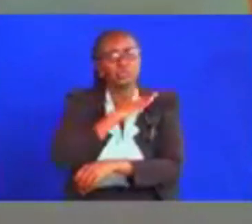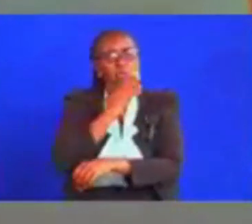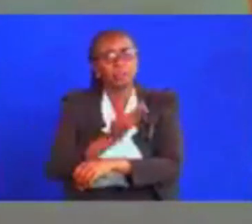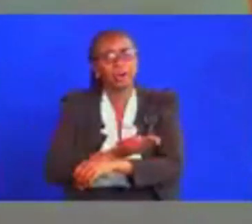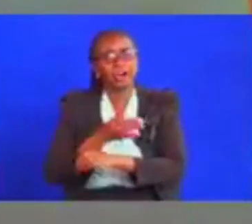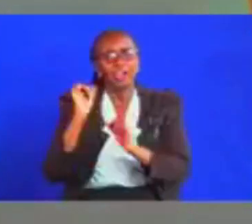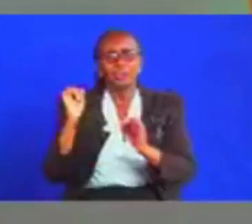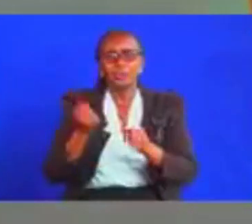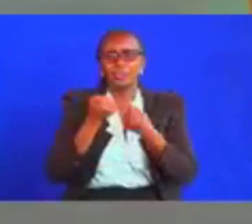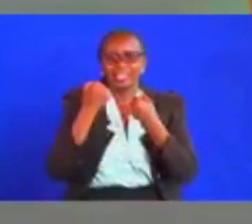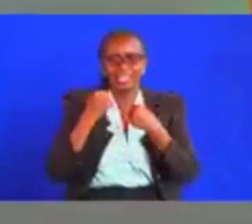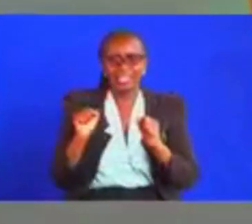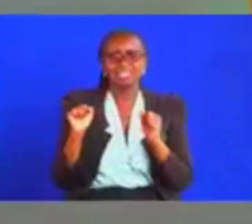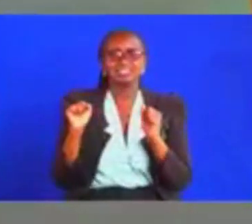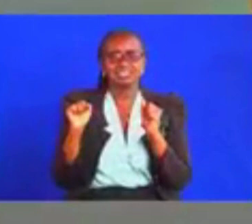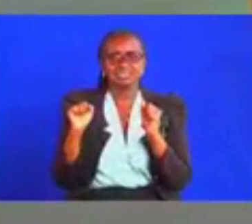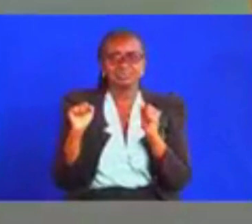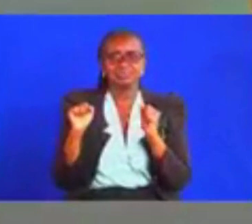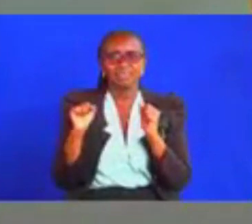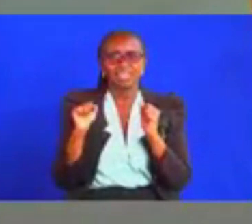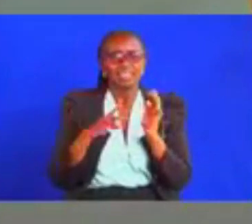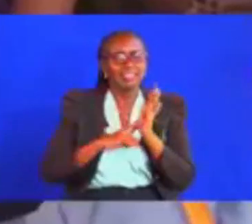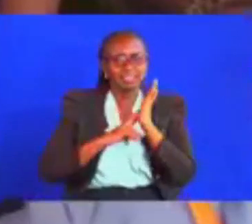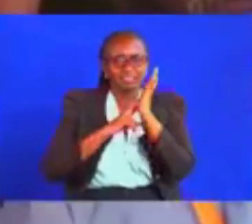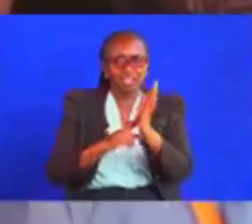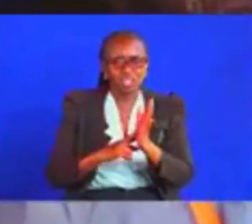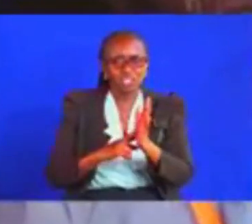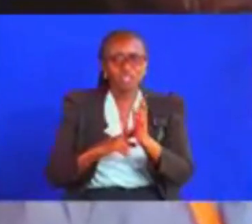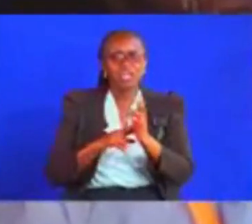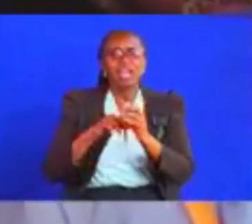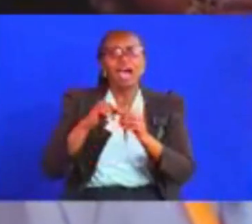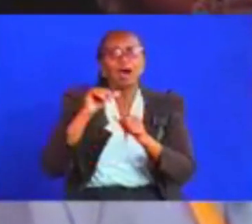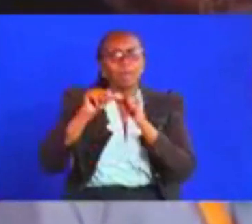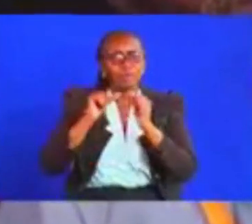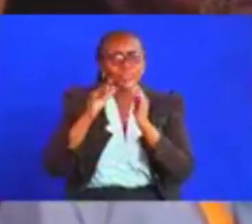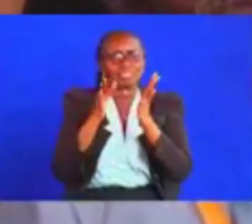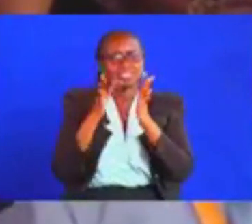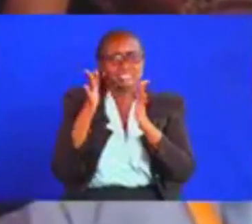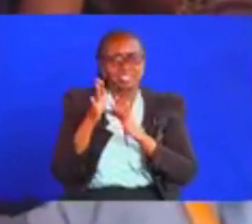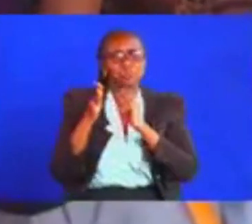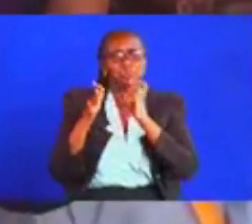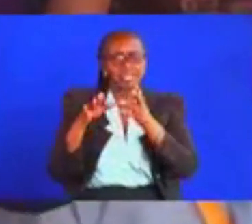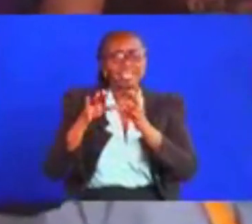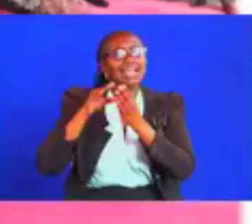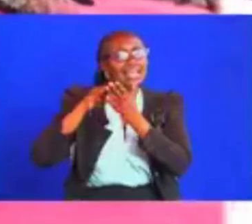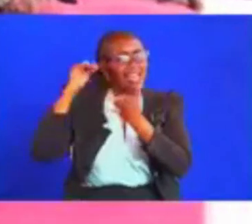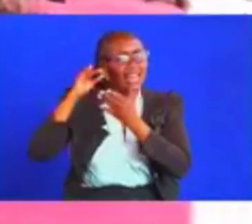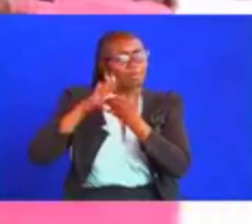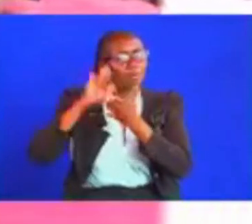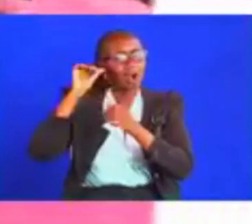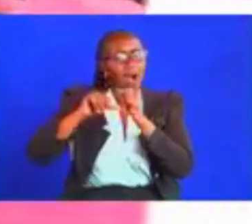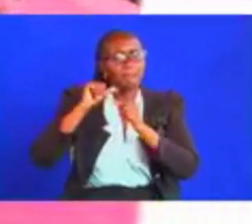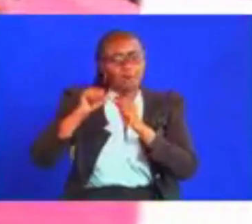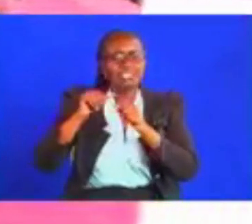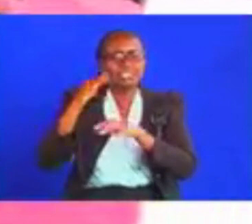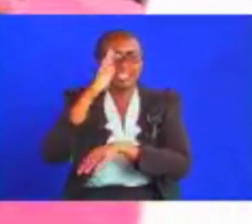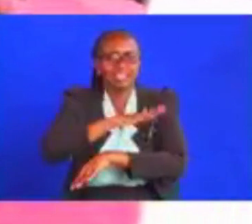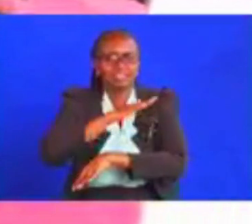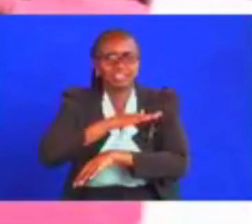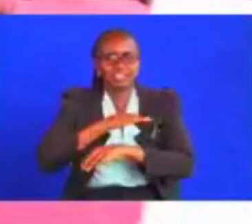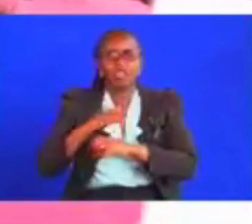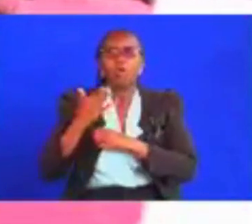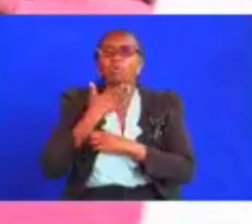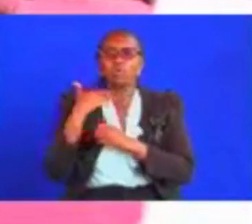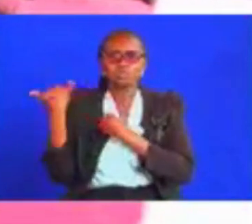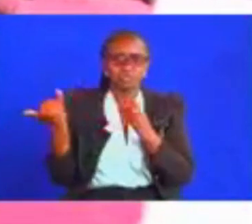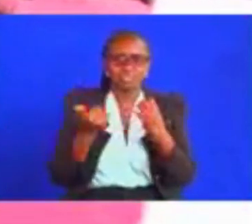end time voice. The revelation of the Lordship of Jesus, will leave that for the evening. But just to give you an introduction of it,